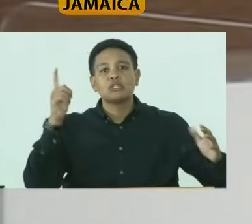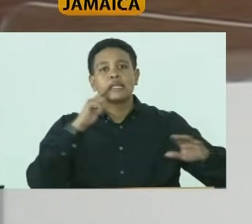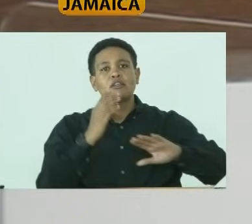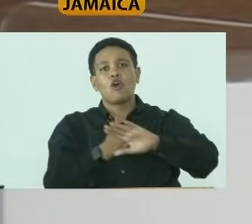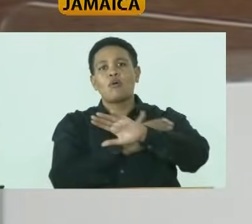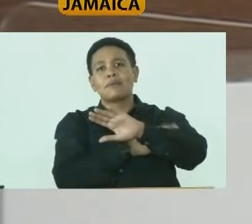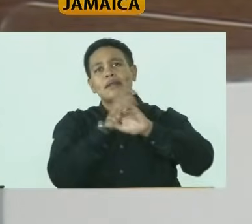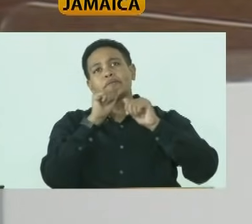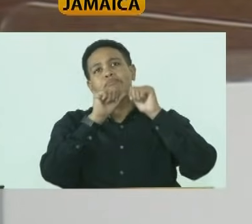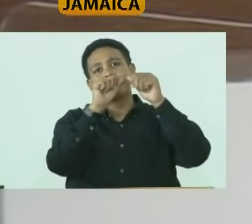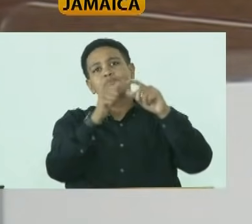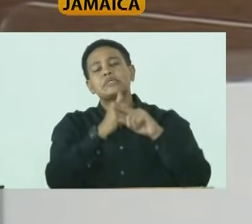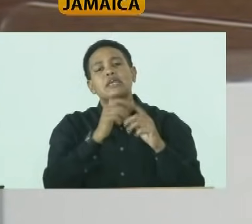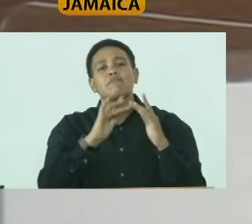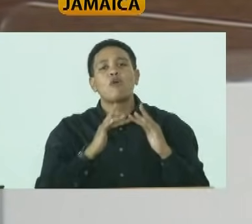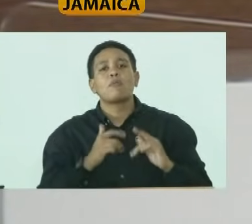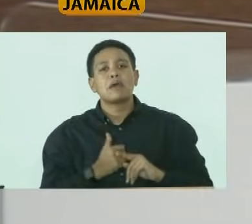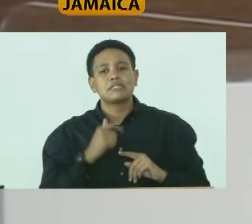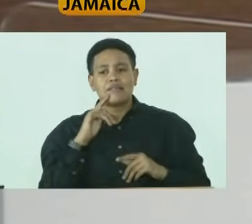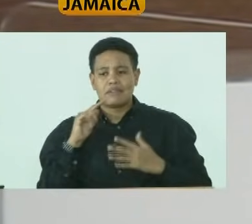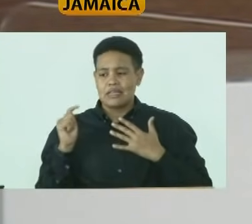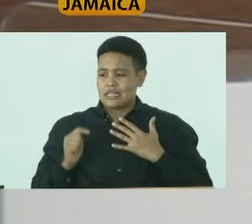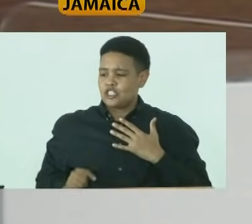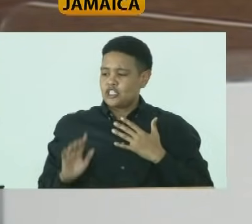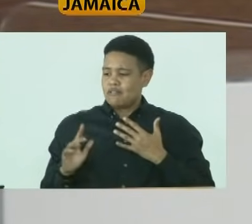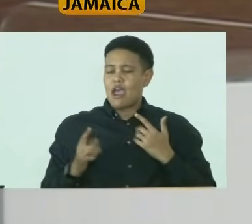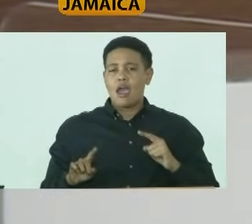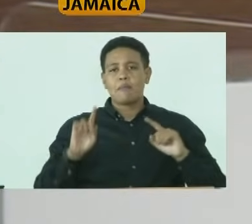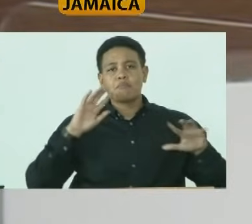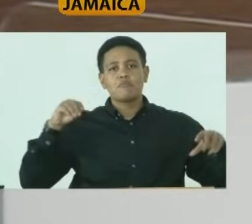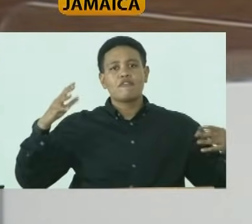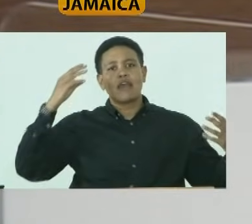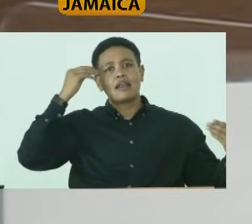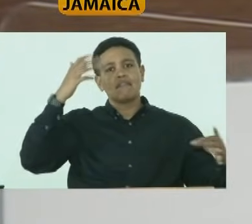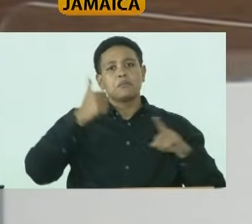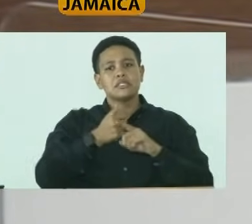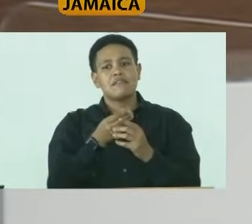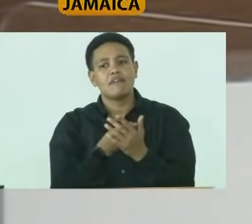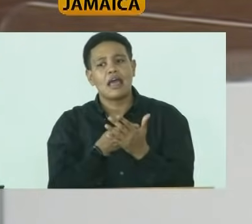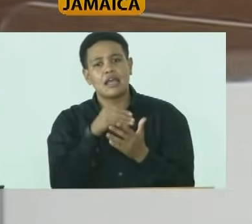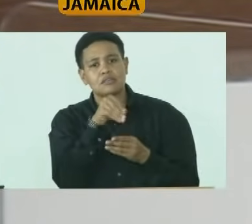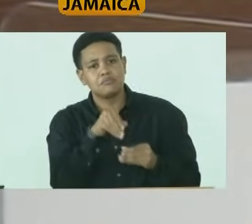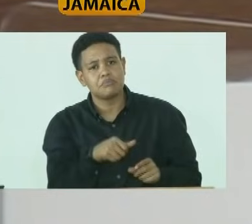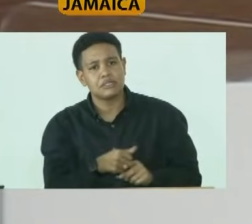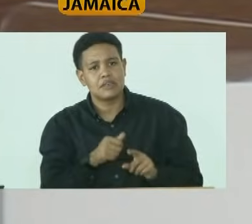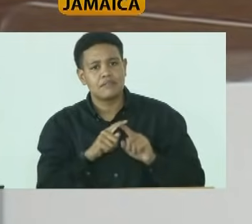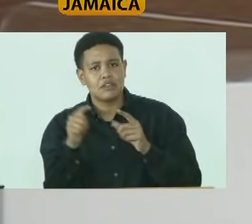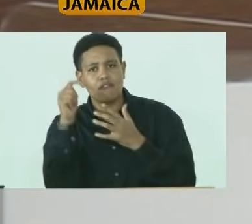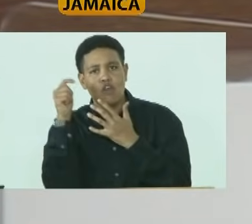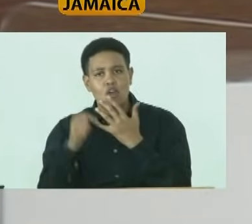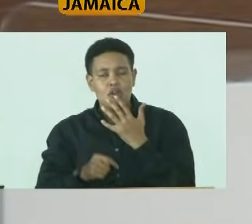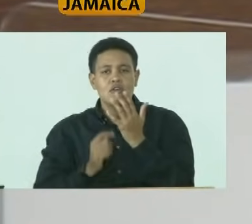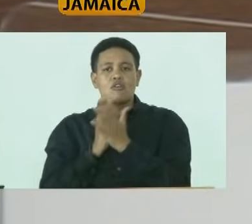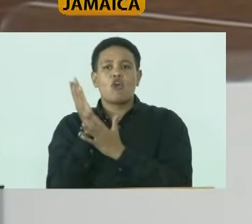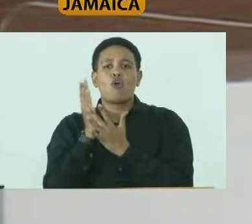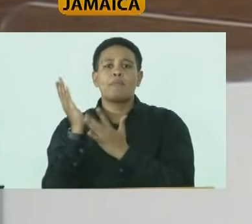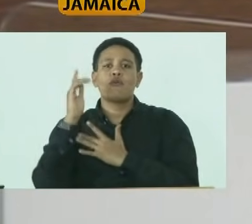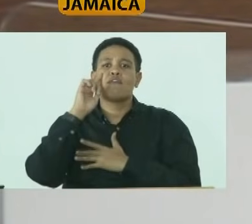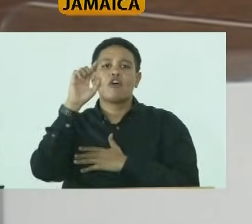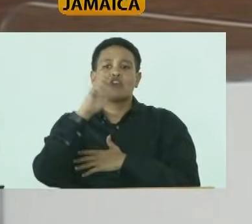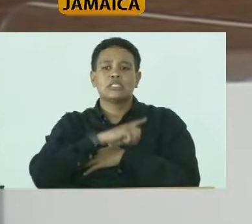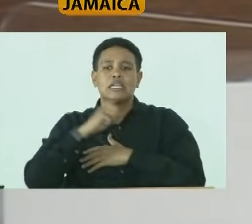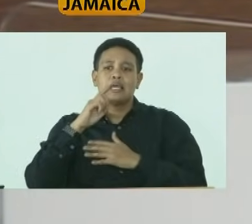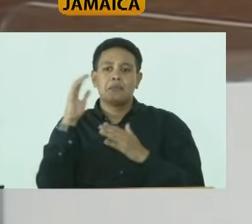longer-term National Broadband Initiative, provide information on the financing of the various components of the 100-day plan, Phase 1,